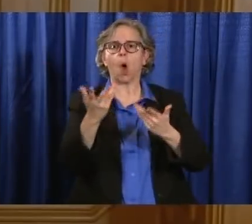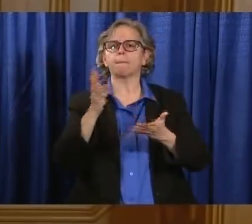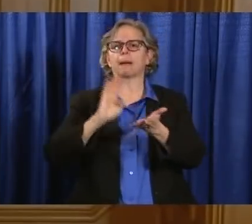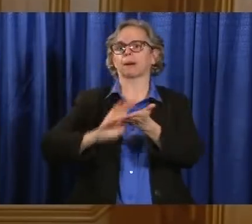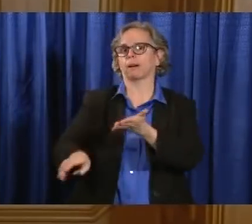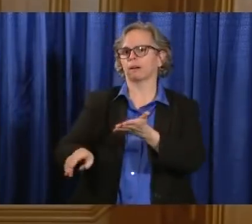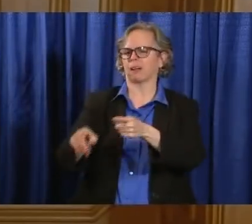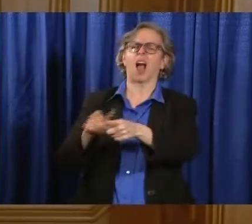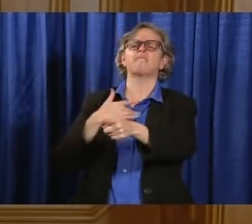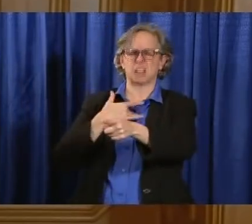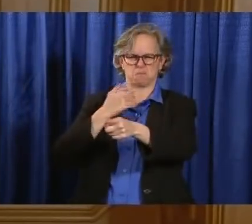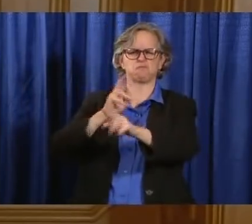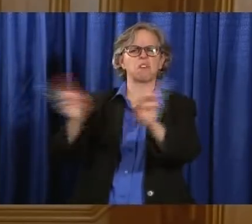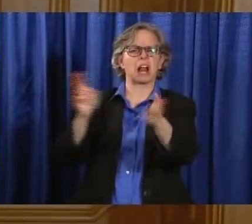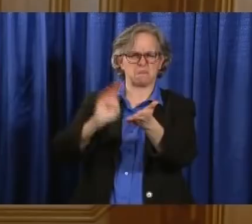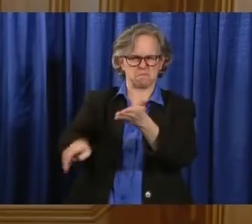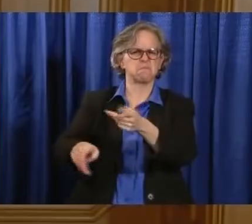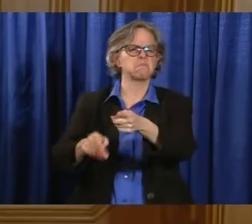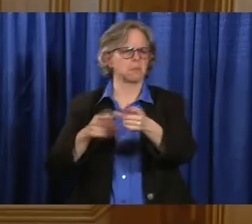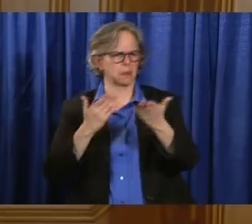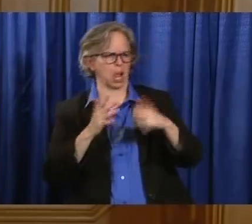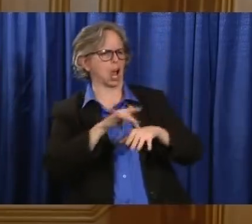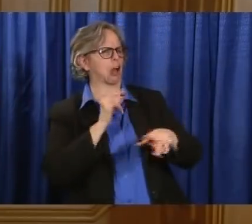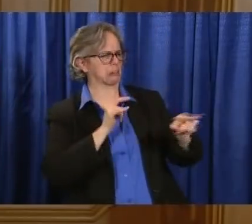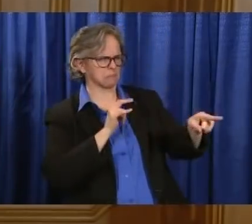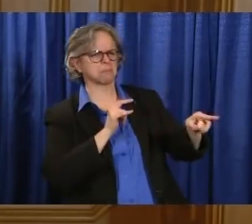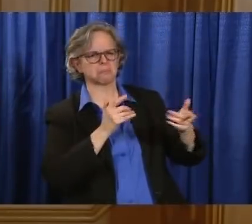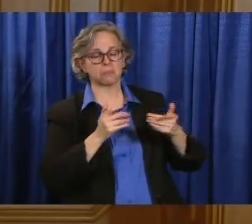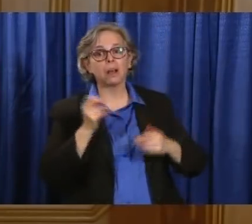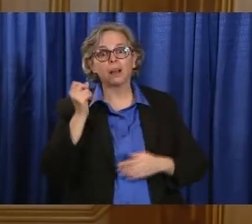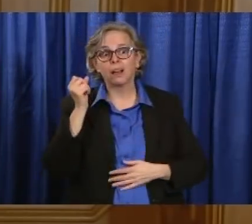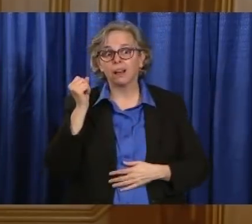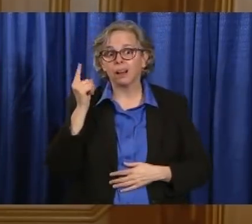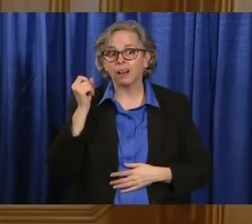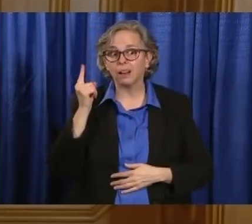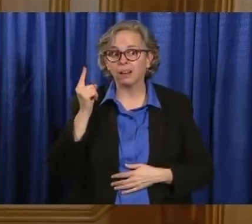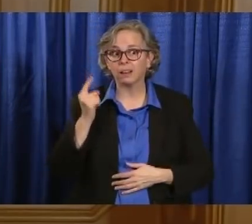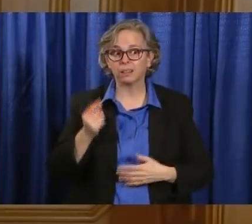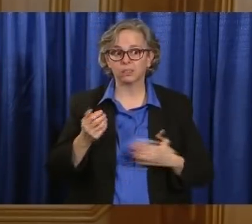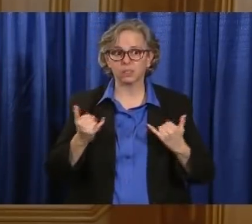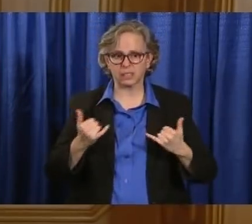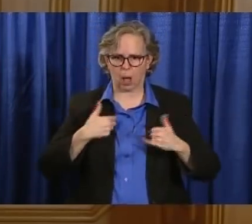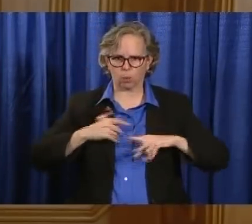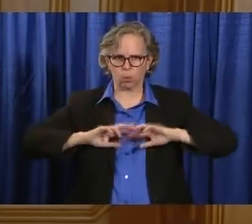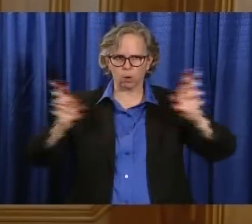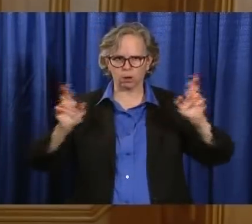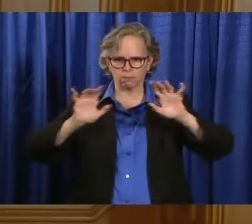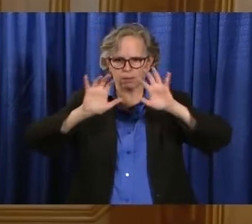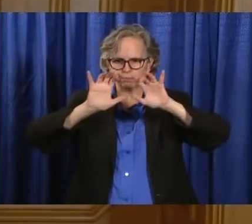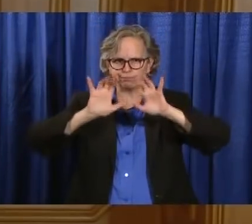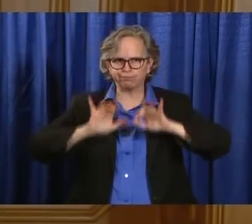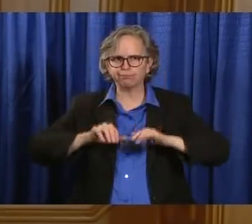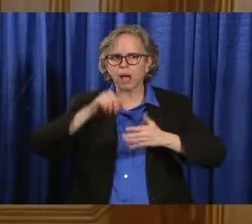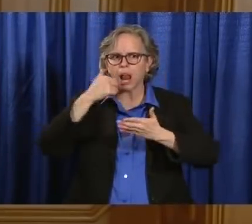are sending today letters to judges around the state